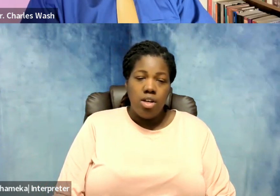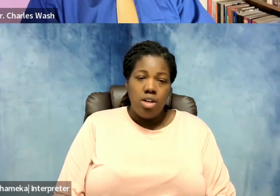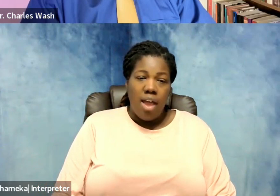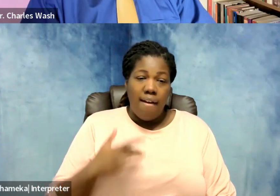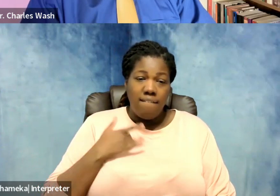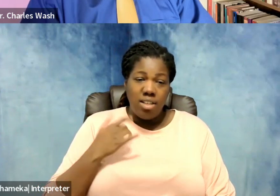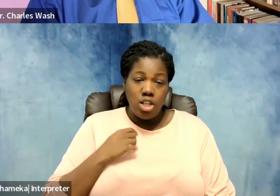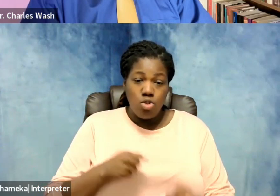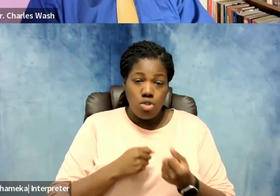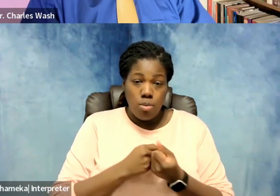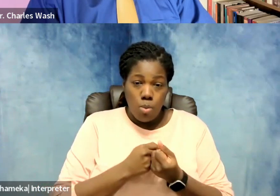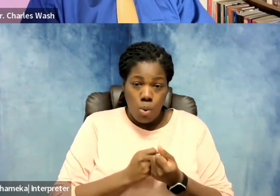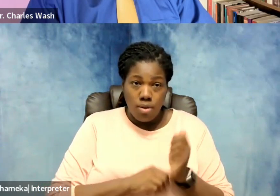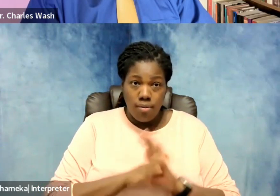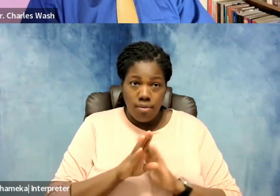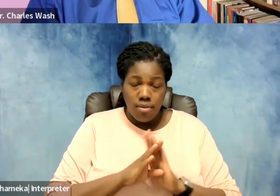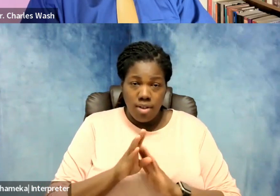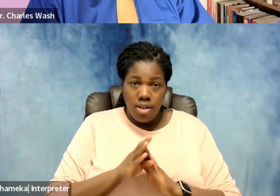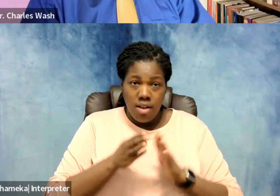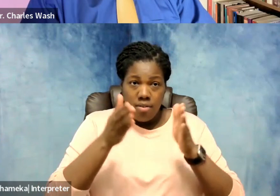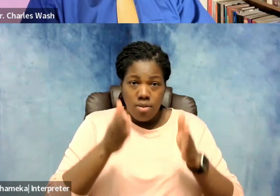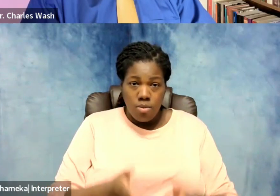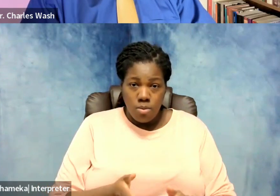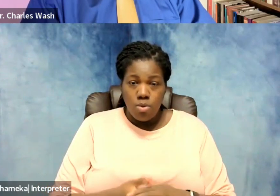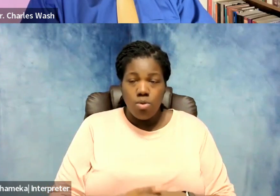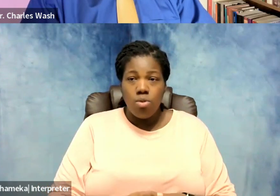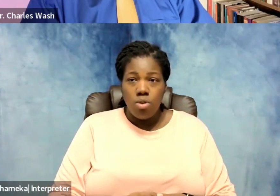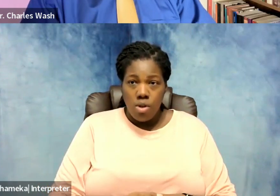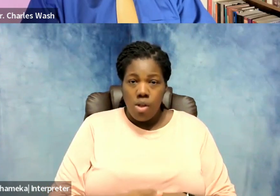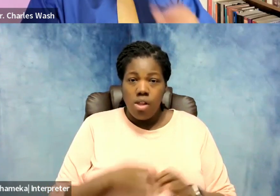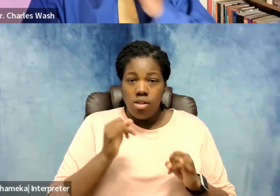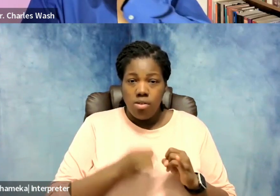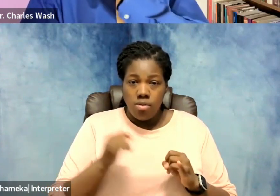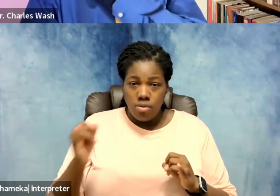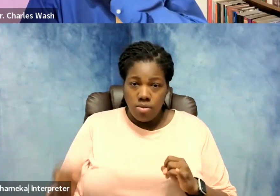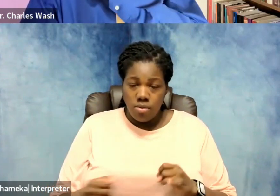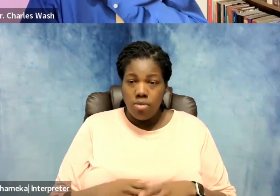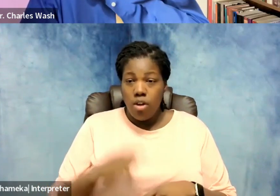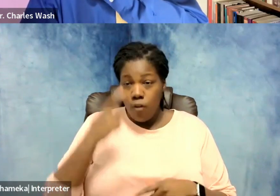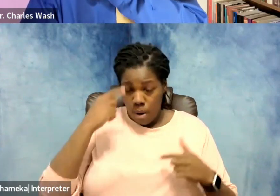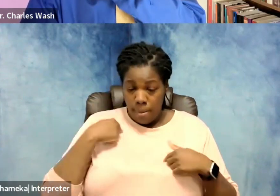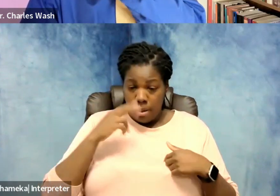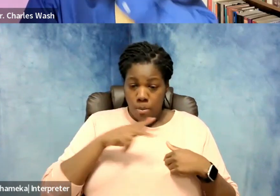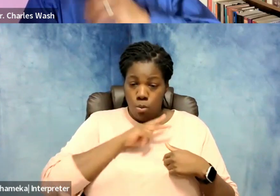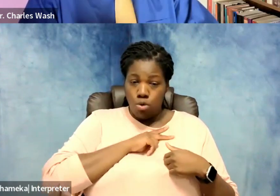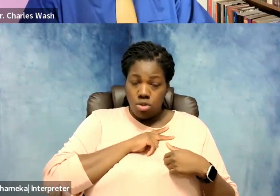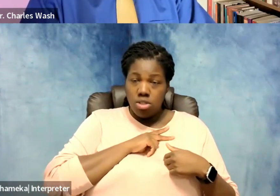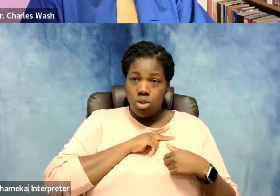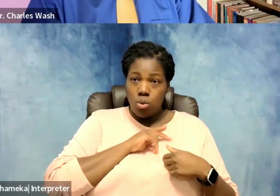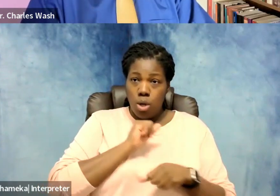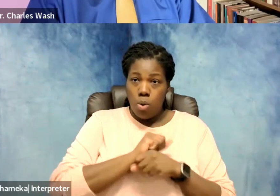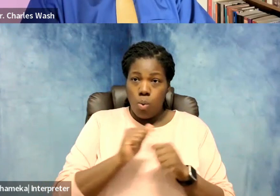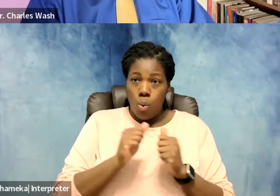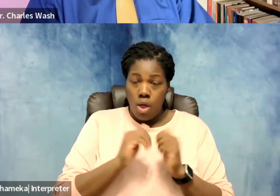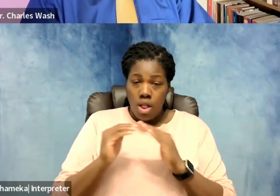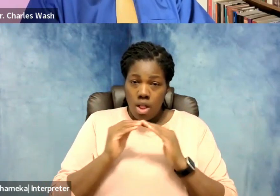supporting the growth of the person, of the individual. And so for me personally, it is when I'm working with